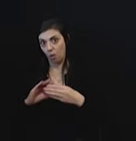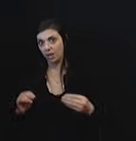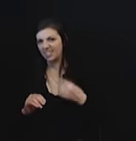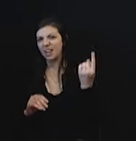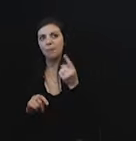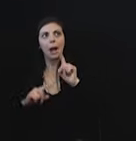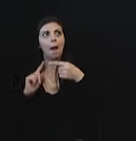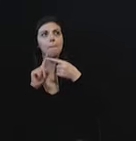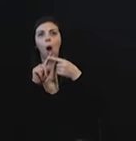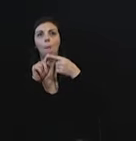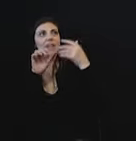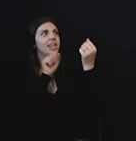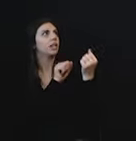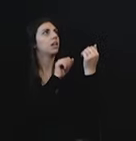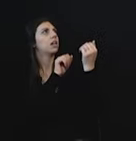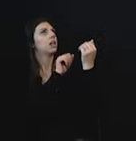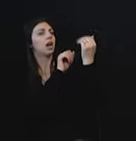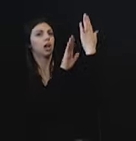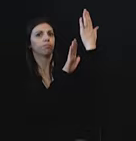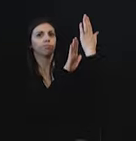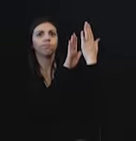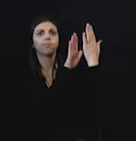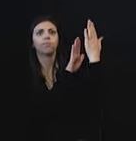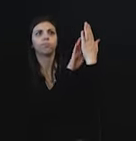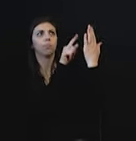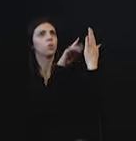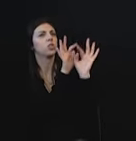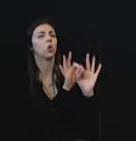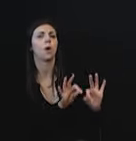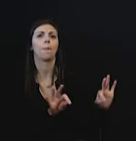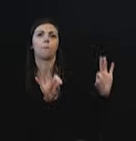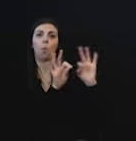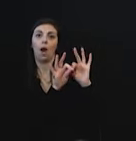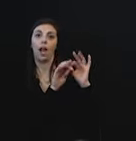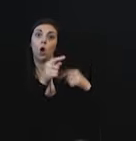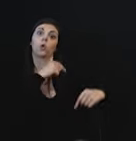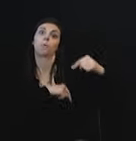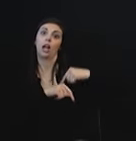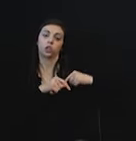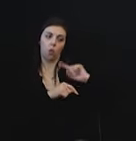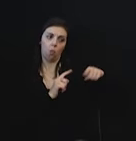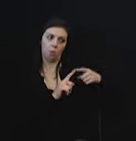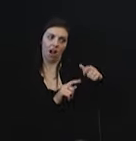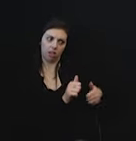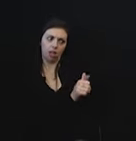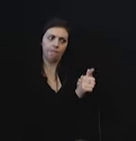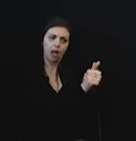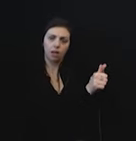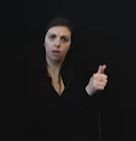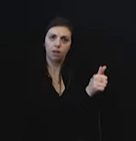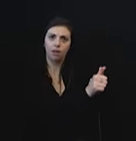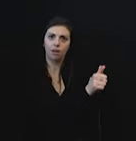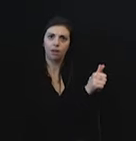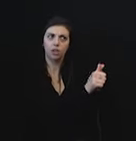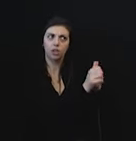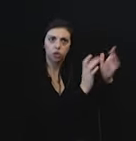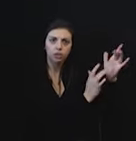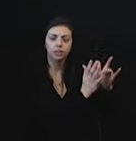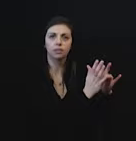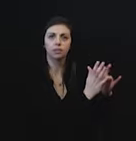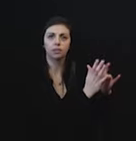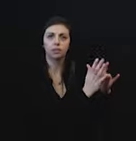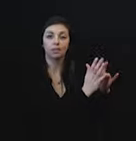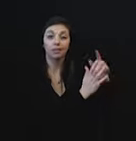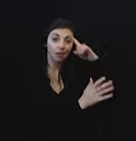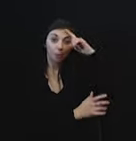important. And it relies back to this idea of discipleship, of following after Jesus. Because guess